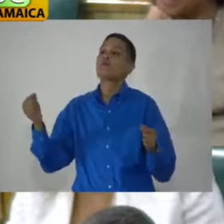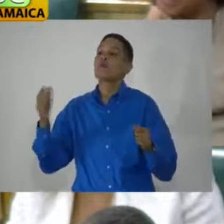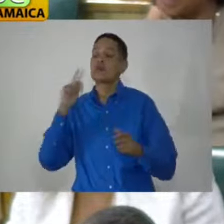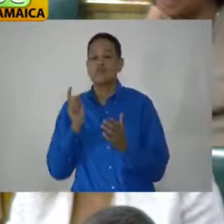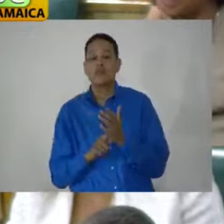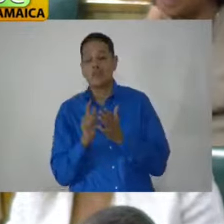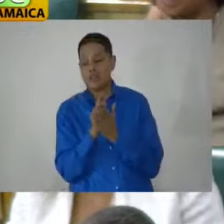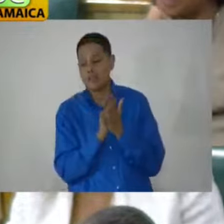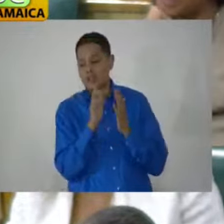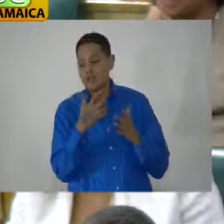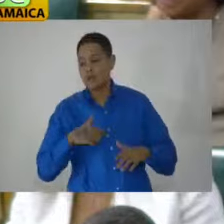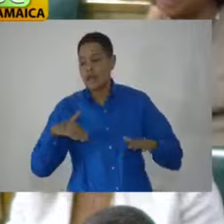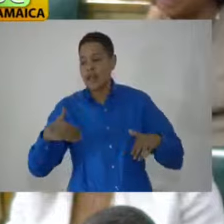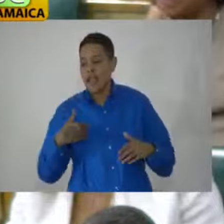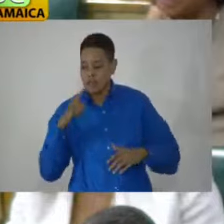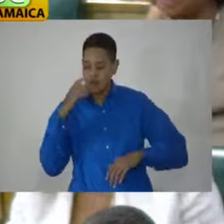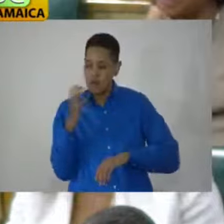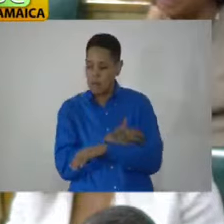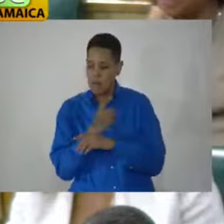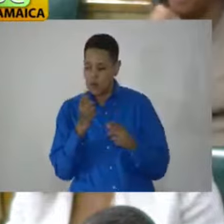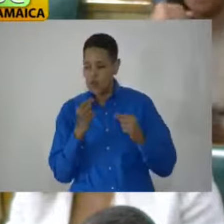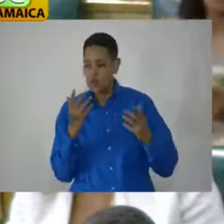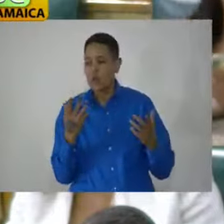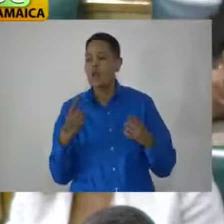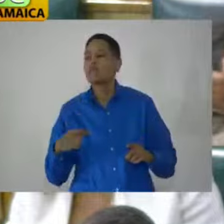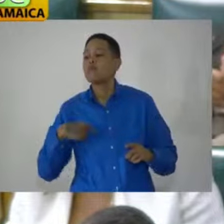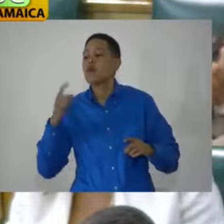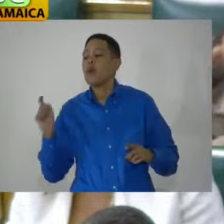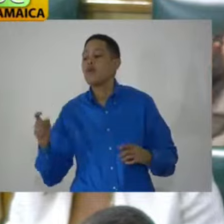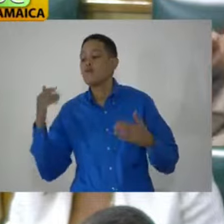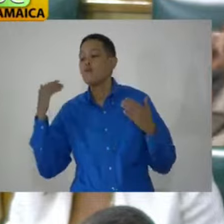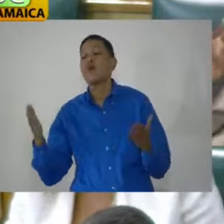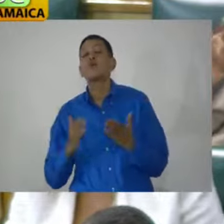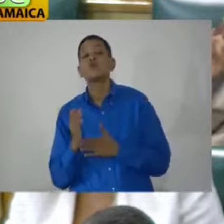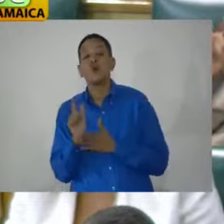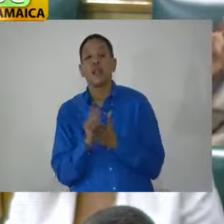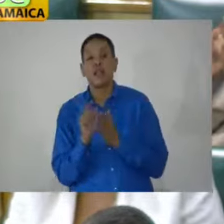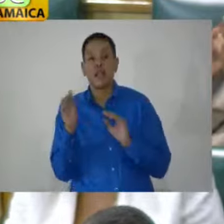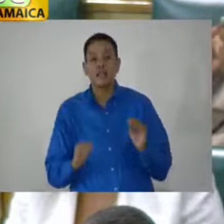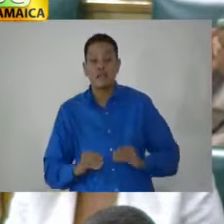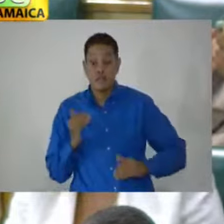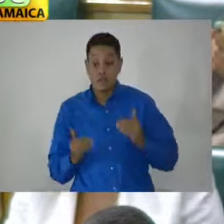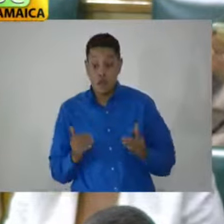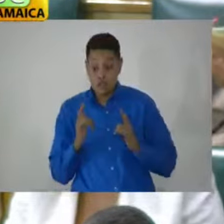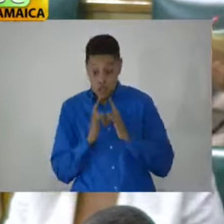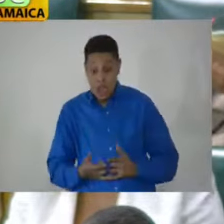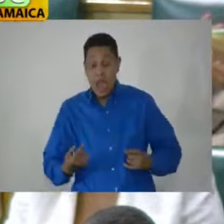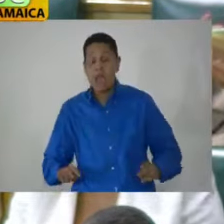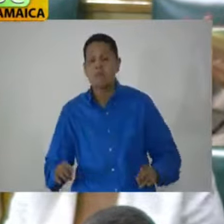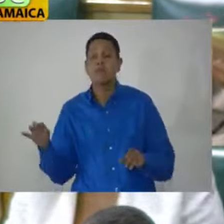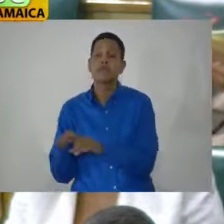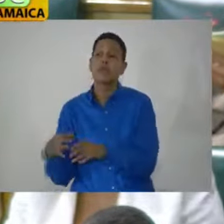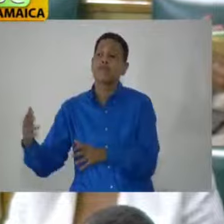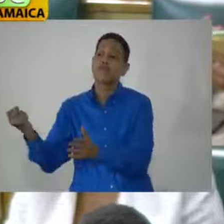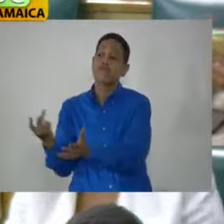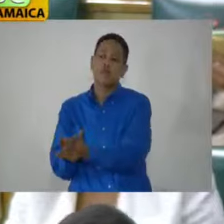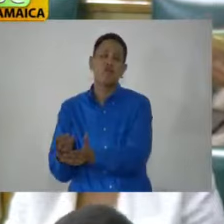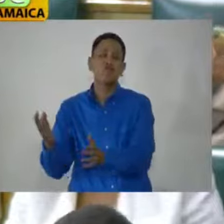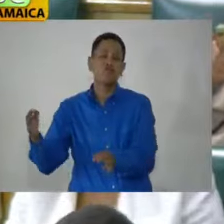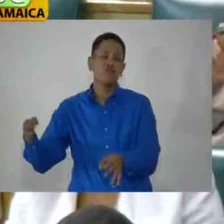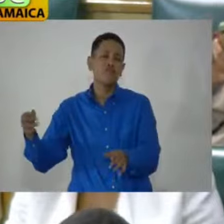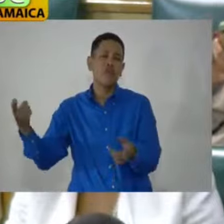legally you did not have the power to so do. So we have gone through the legislative process. Cabinet has already approved